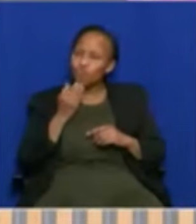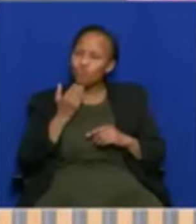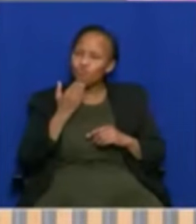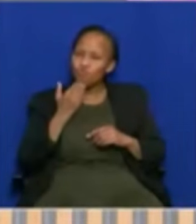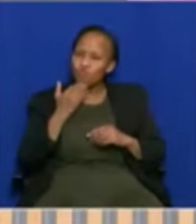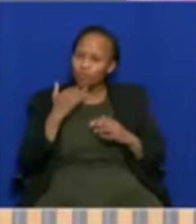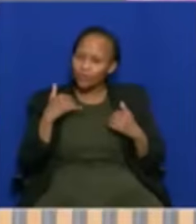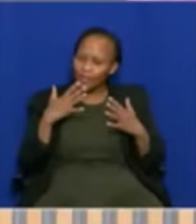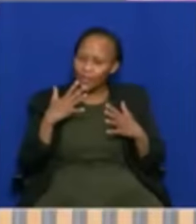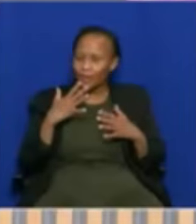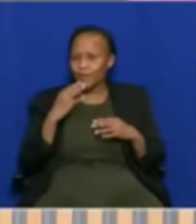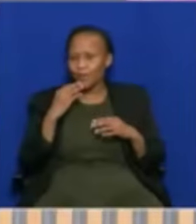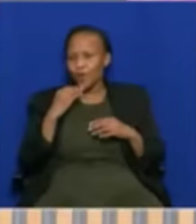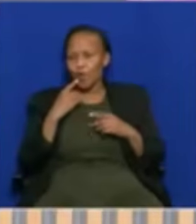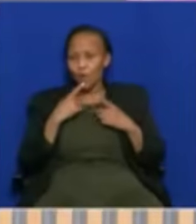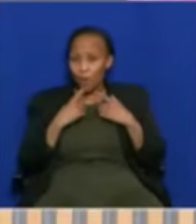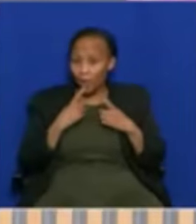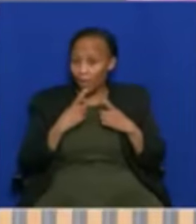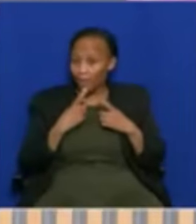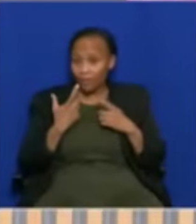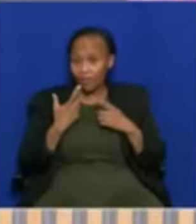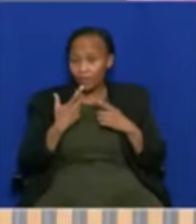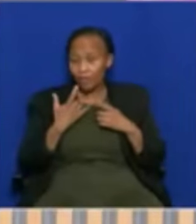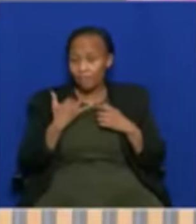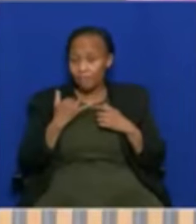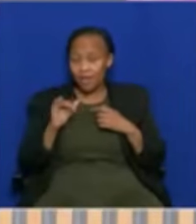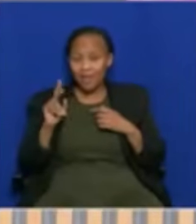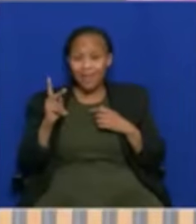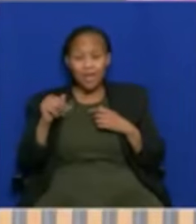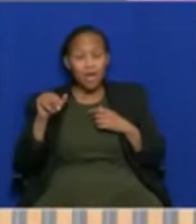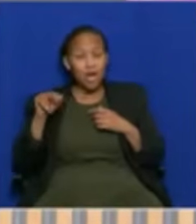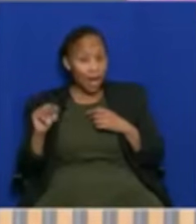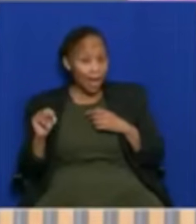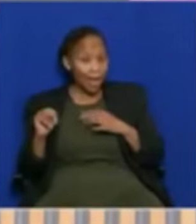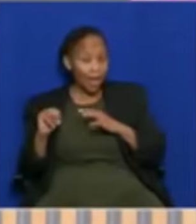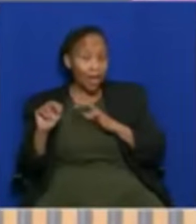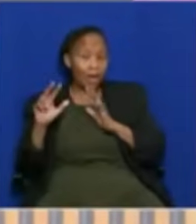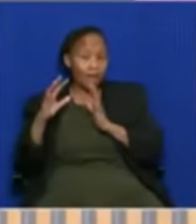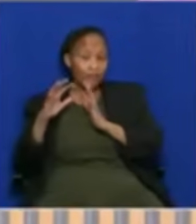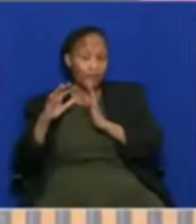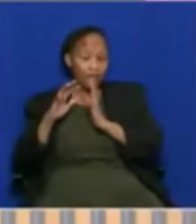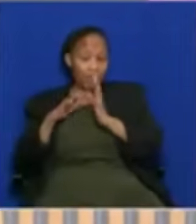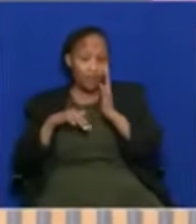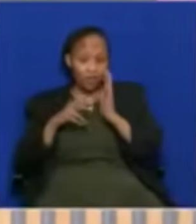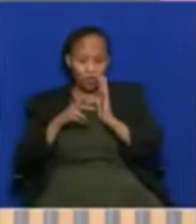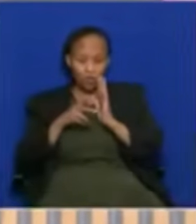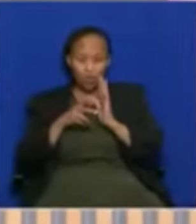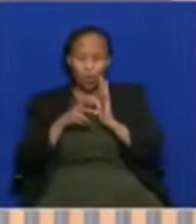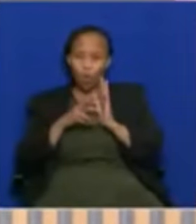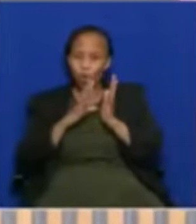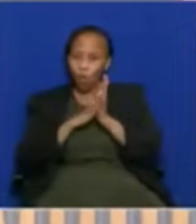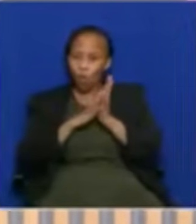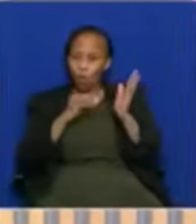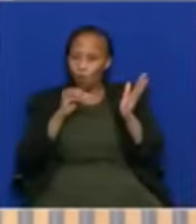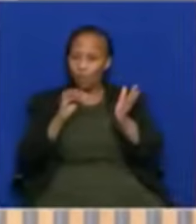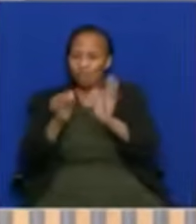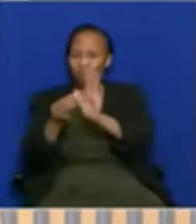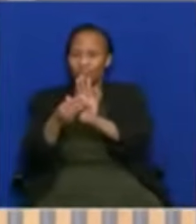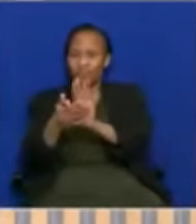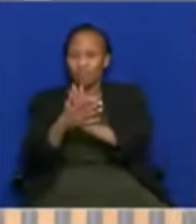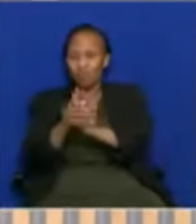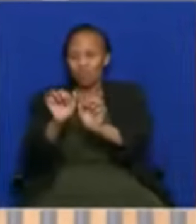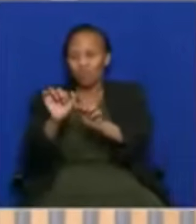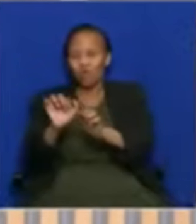his affidavit into your affidavit, in which case it is his complaint about this, not yours, or did he copy